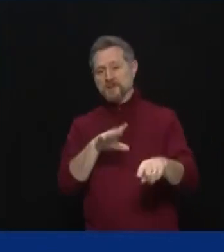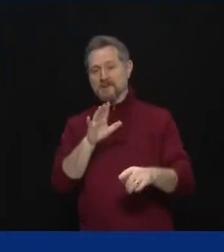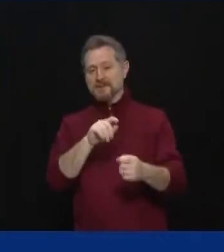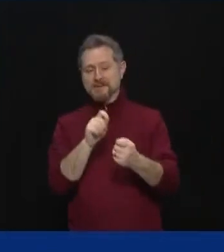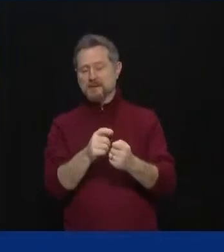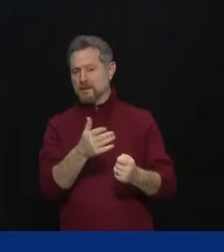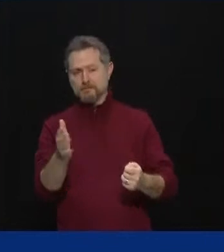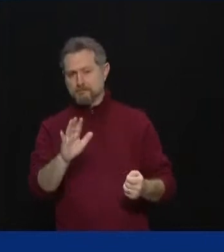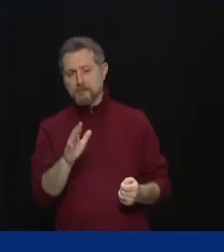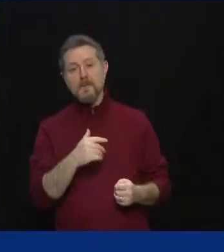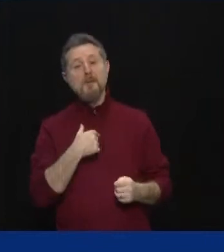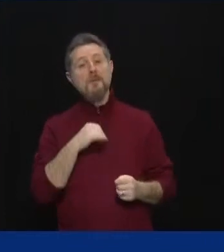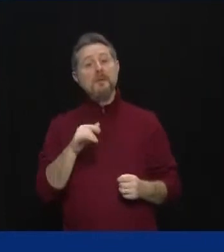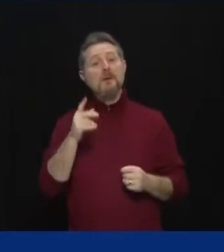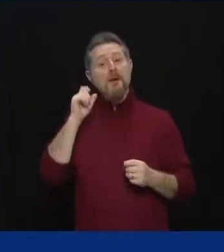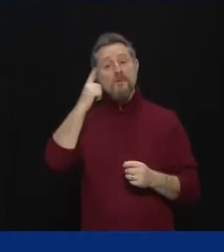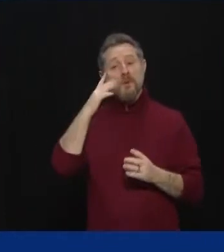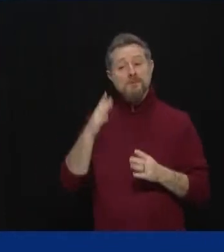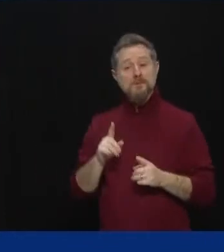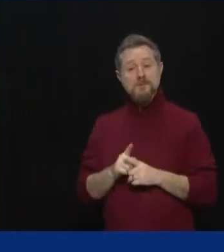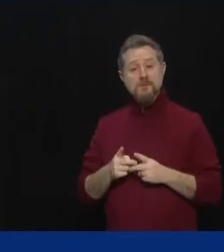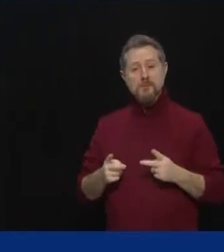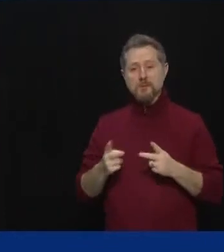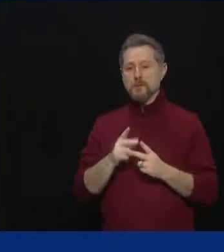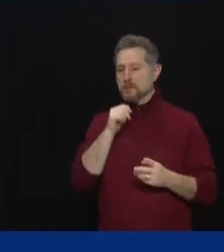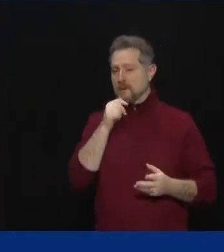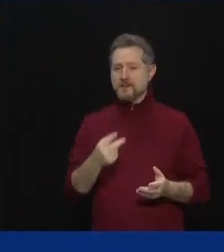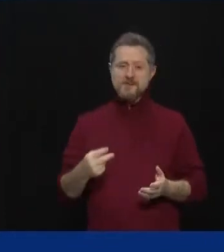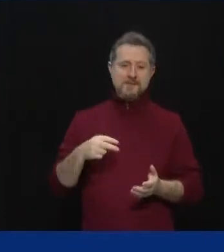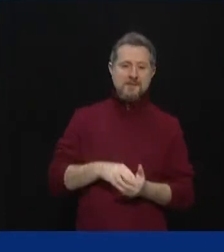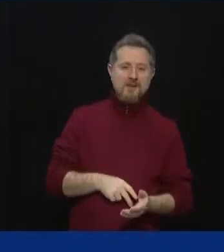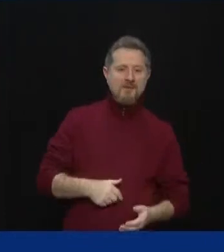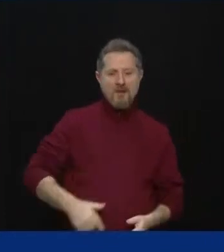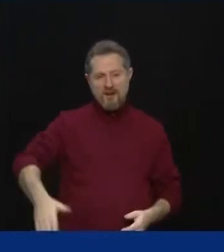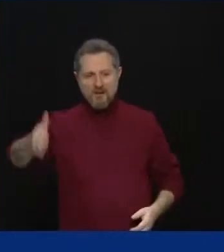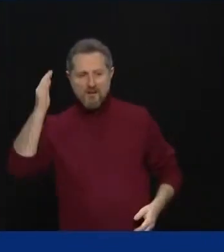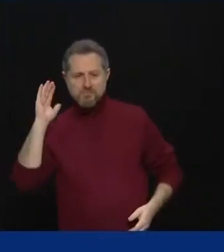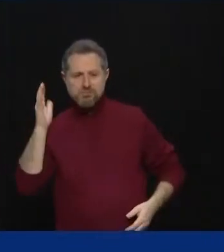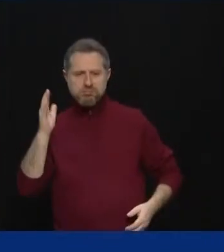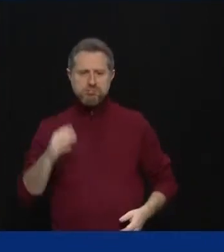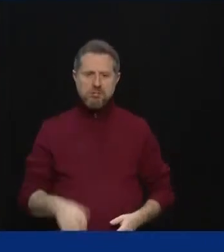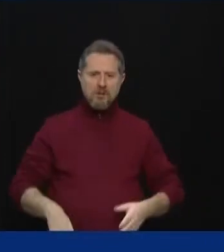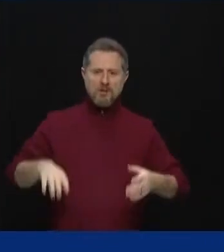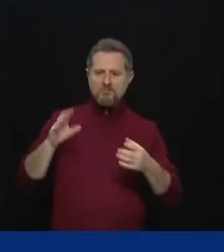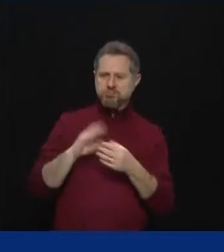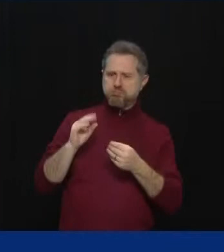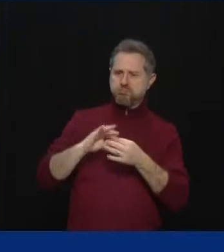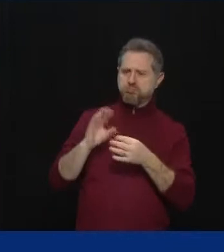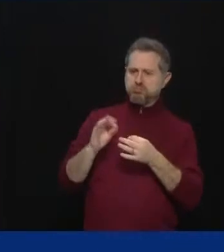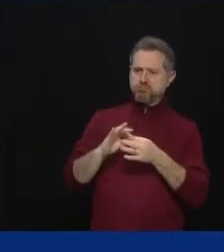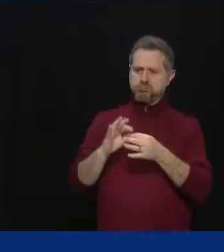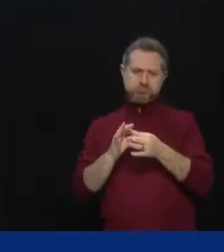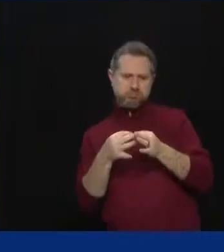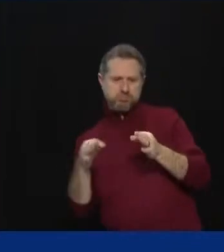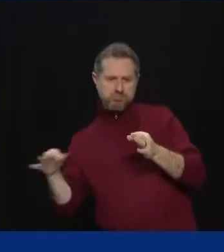of the governor is not to stand out and make proclamations and statements. I'm